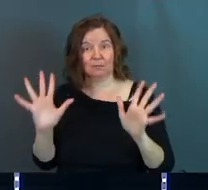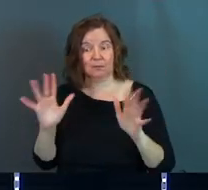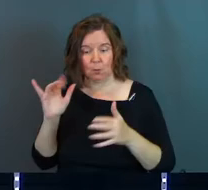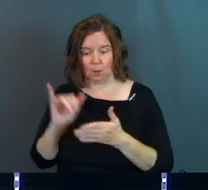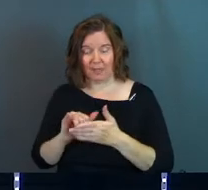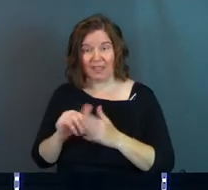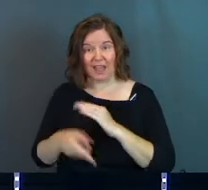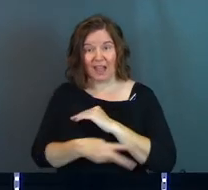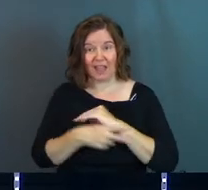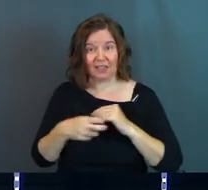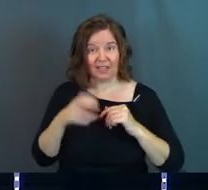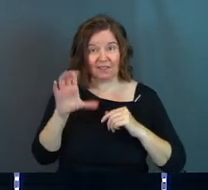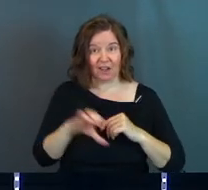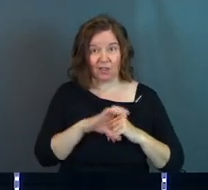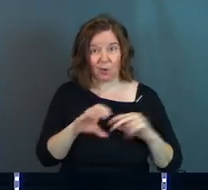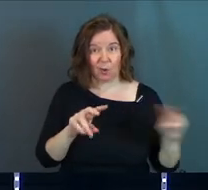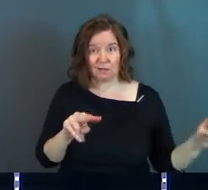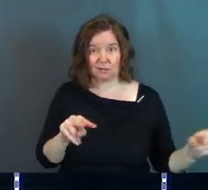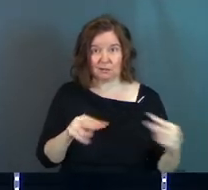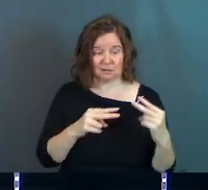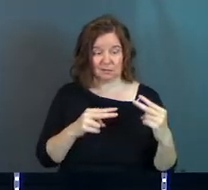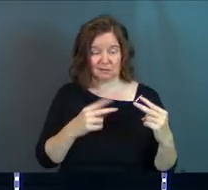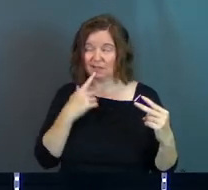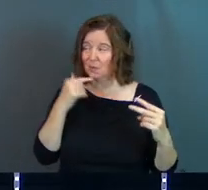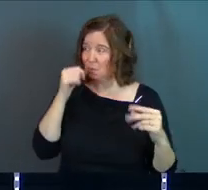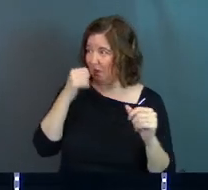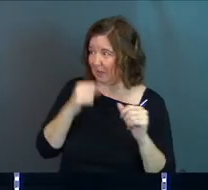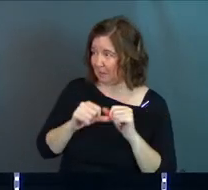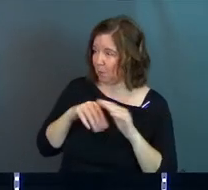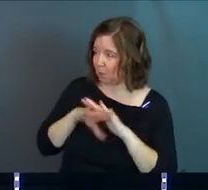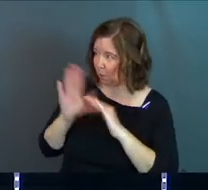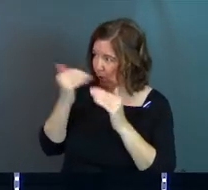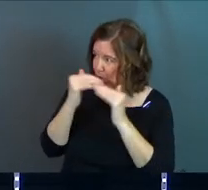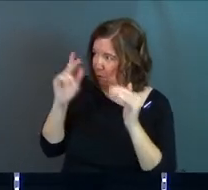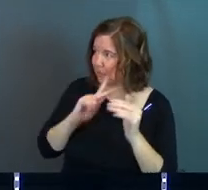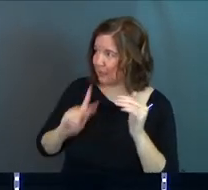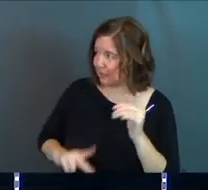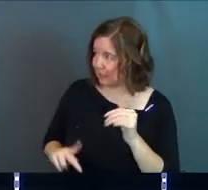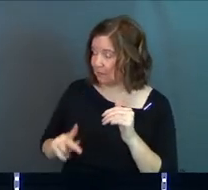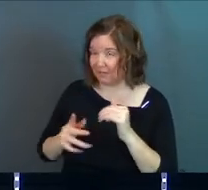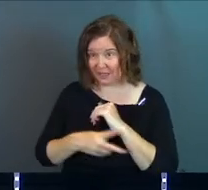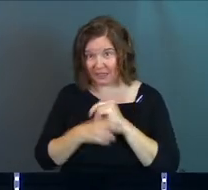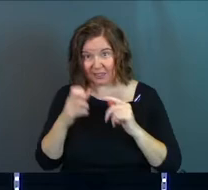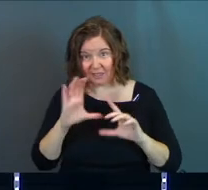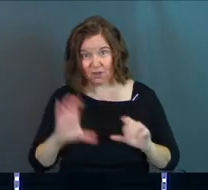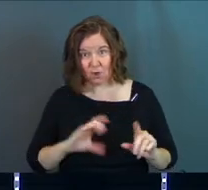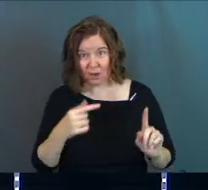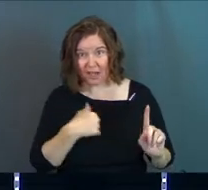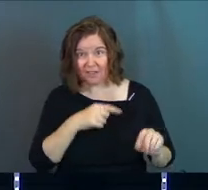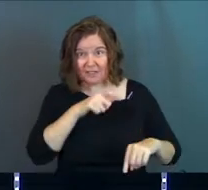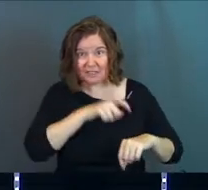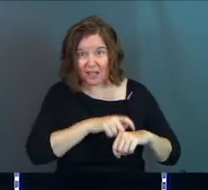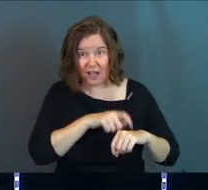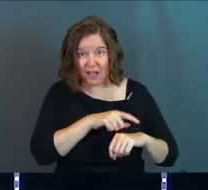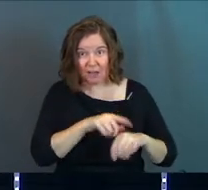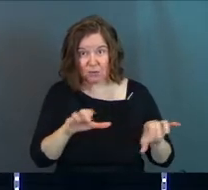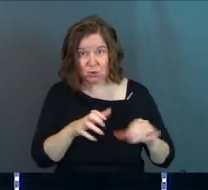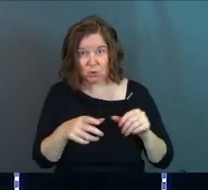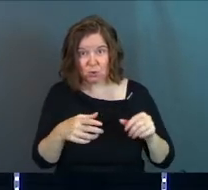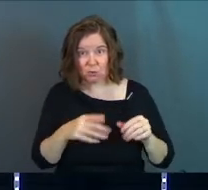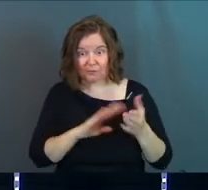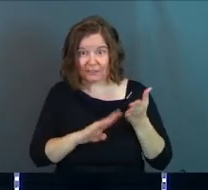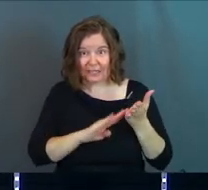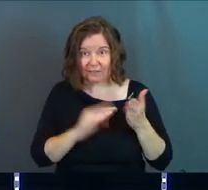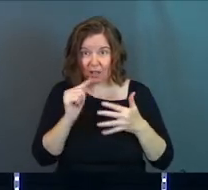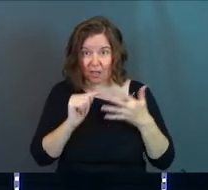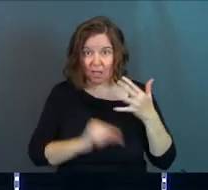when that thief on the cross turned to him and said, remember me when you come into your kingdom, did that thief on the cross have time to do penance for